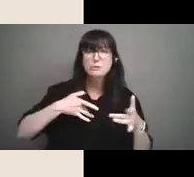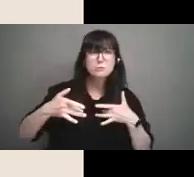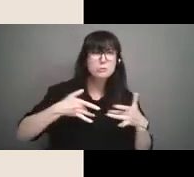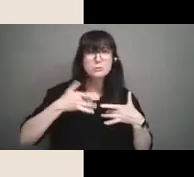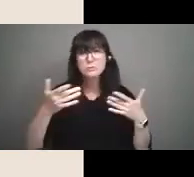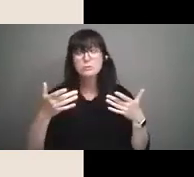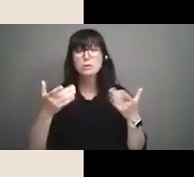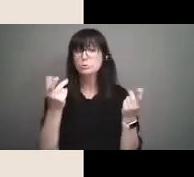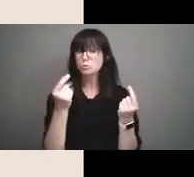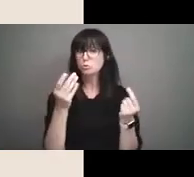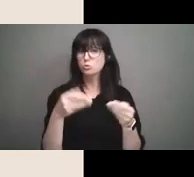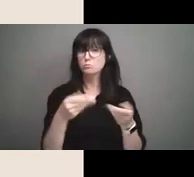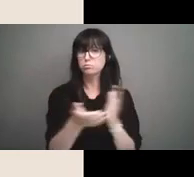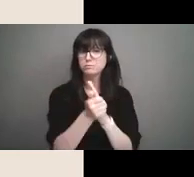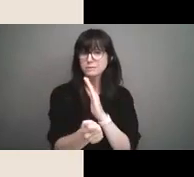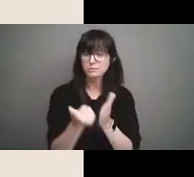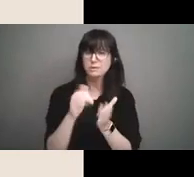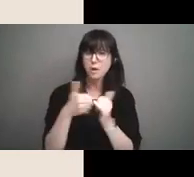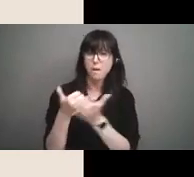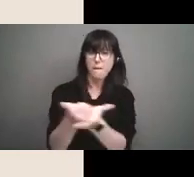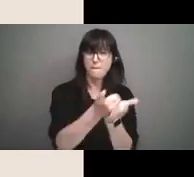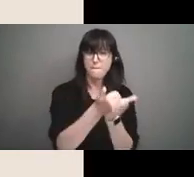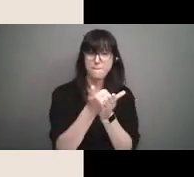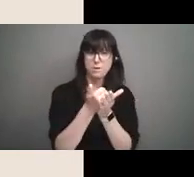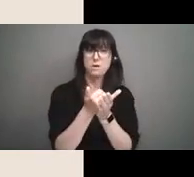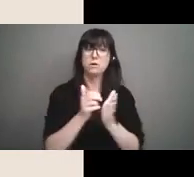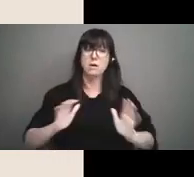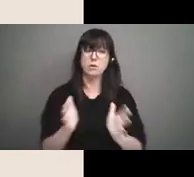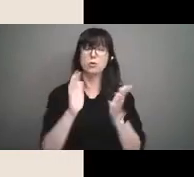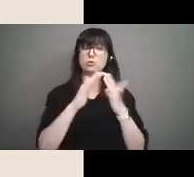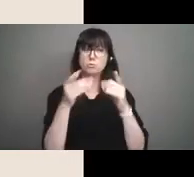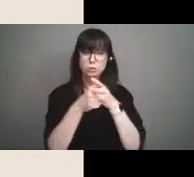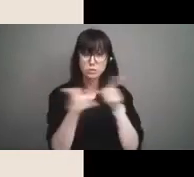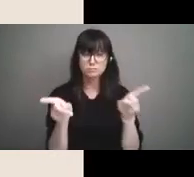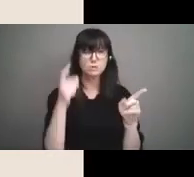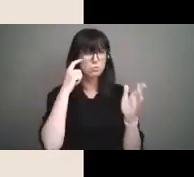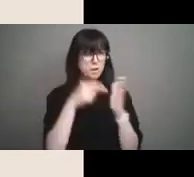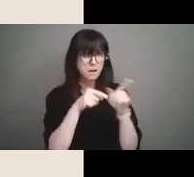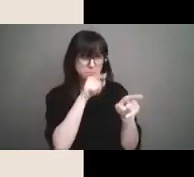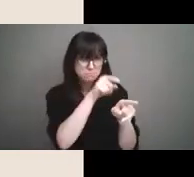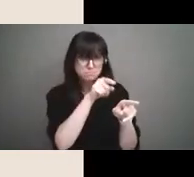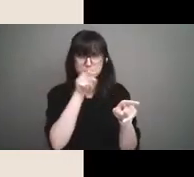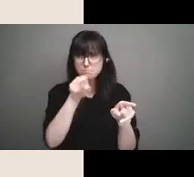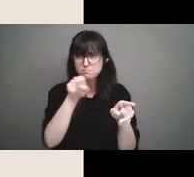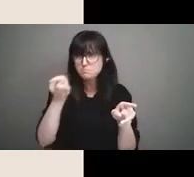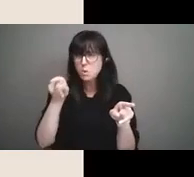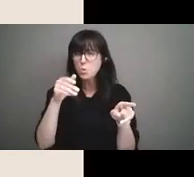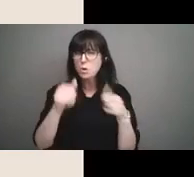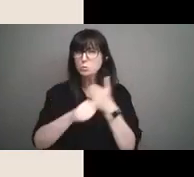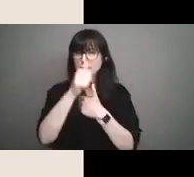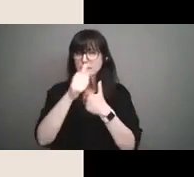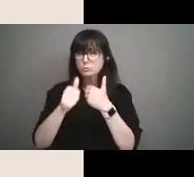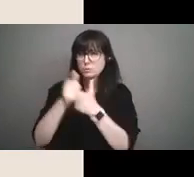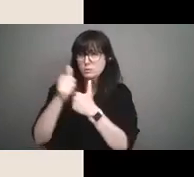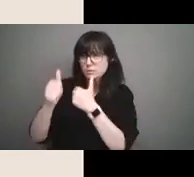them the skills to help people that they knew, and encourage community members to start to recognize some of those, you know, risk factors, and